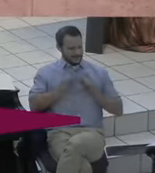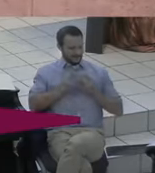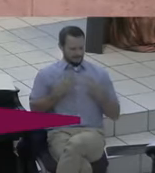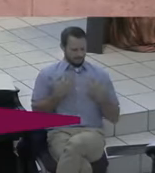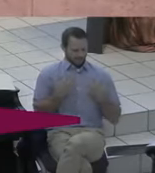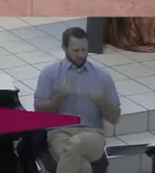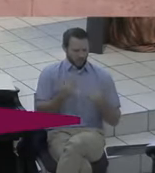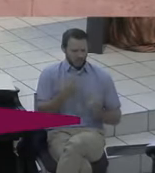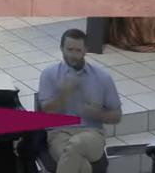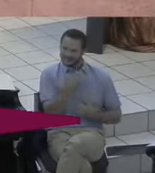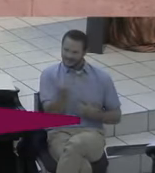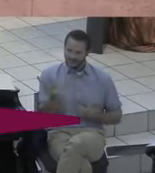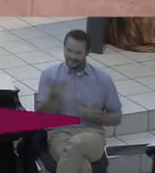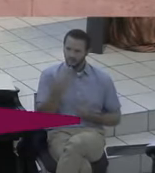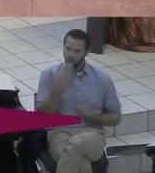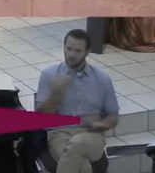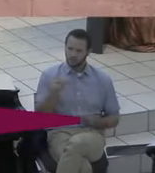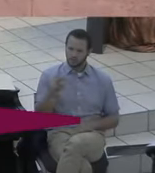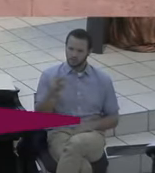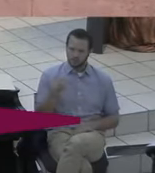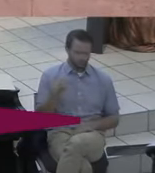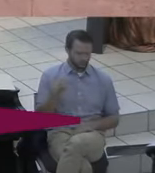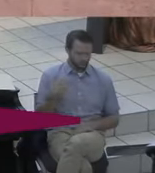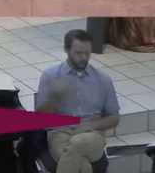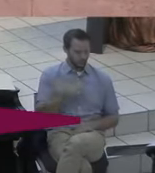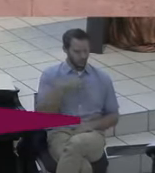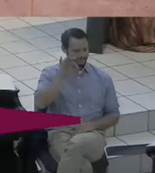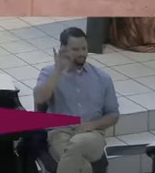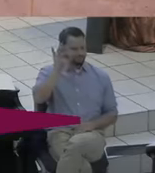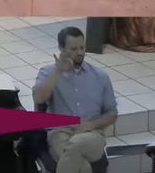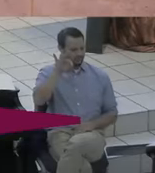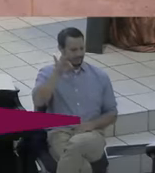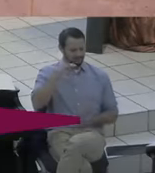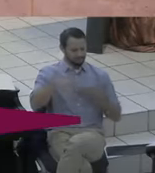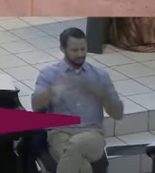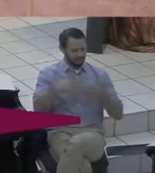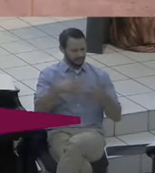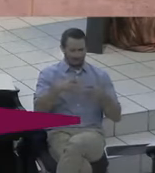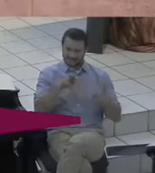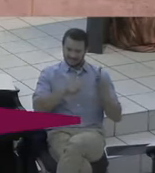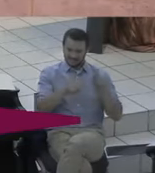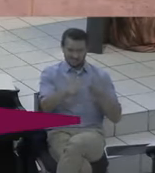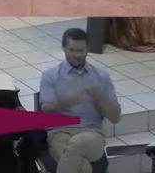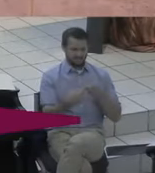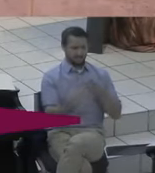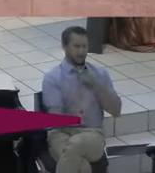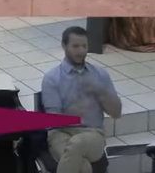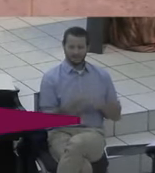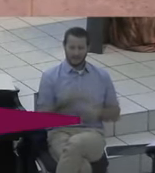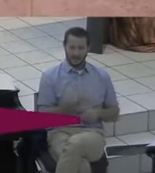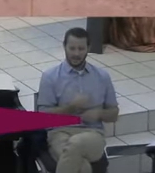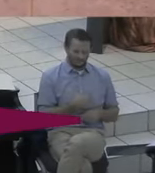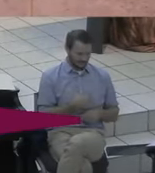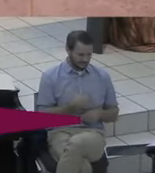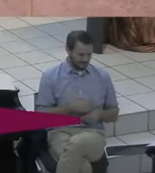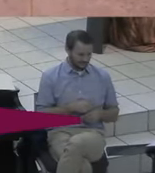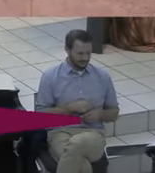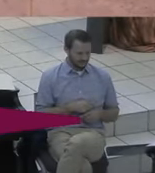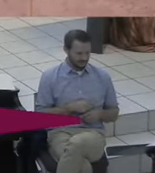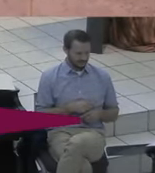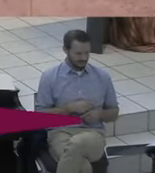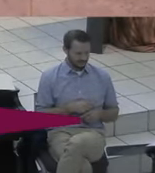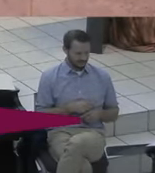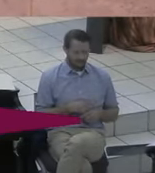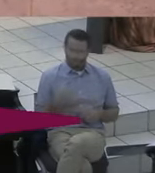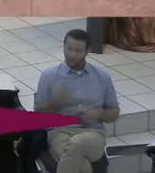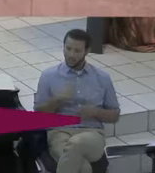you good news. We preached to you even when people strongly opposed us. The appeal we make